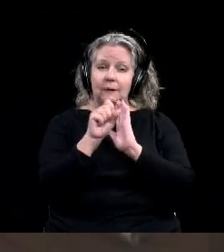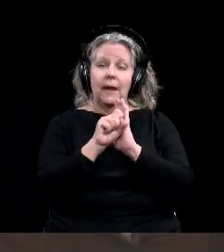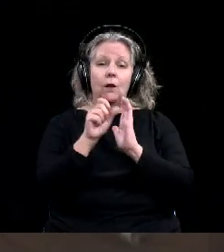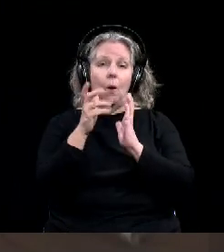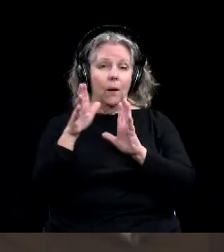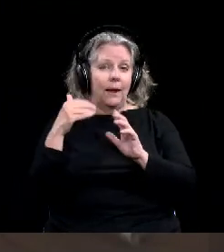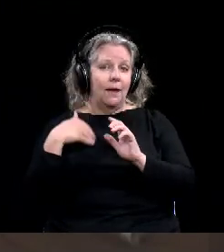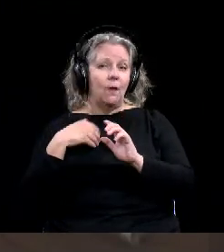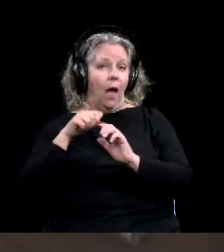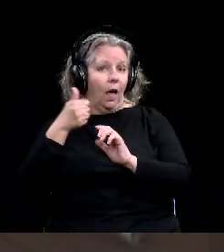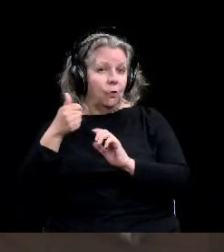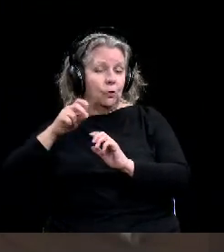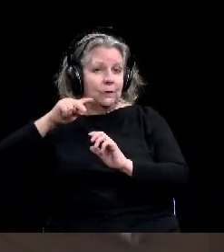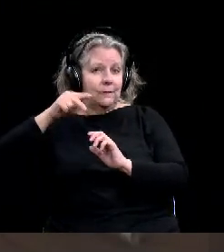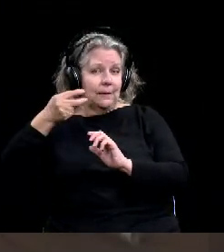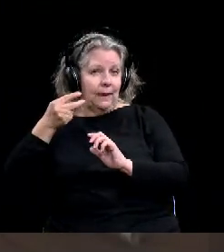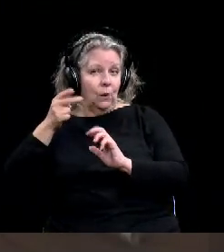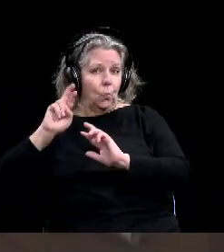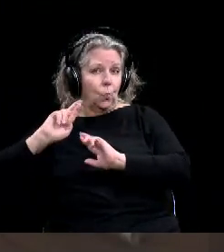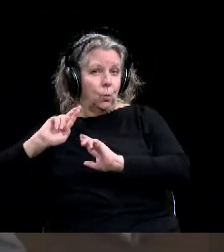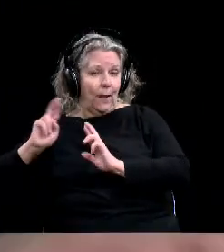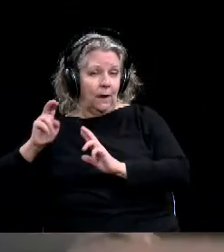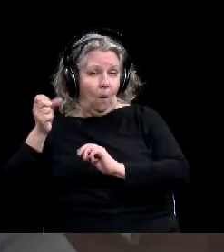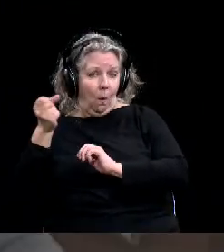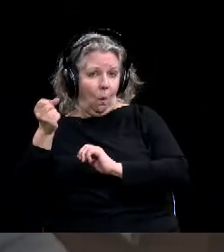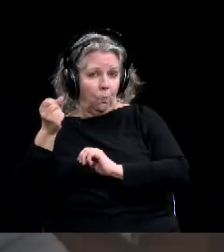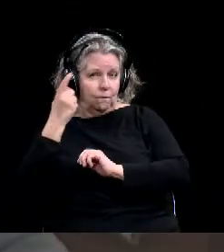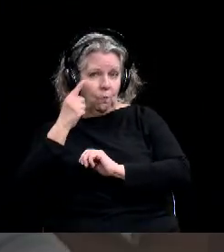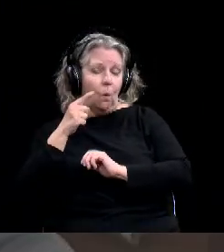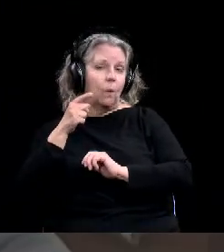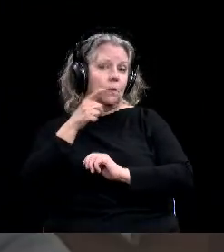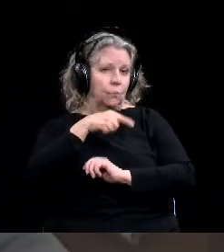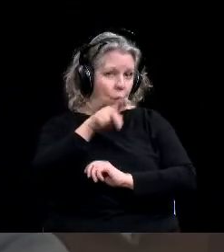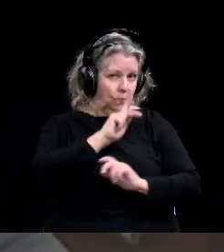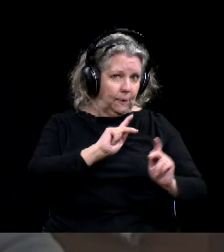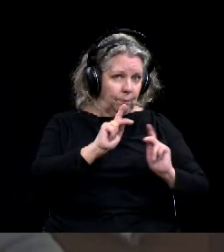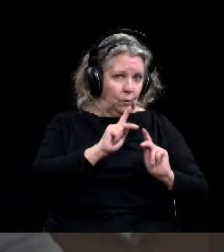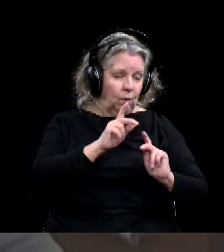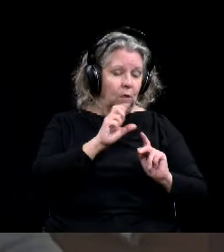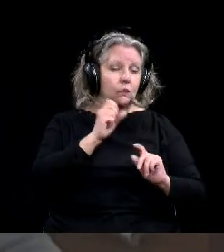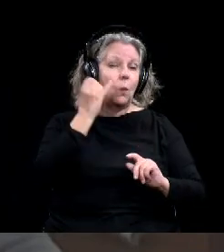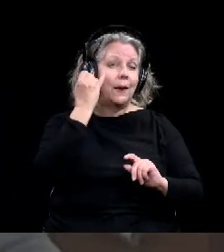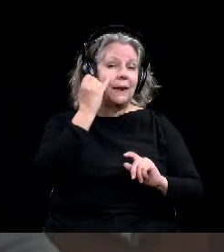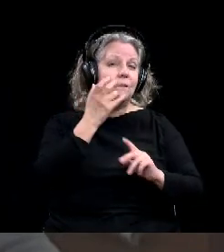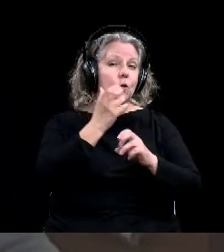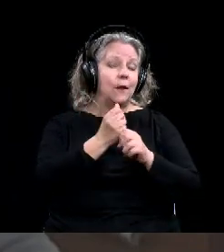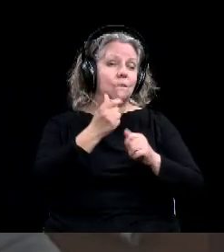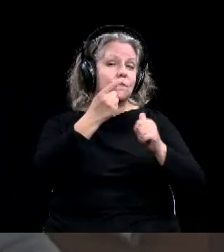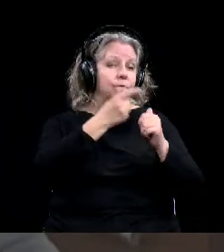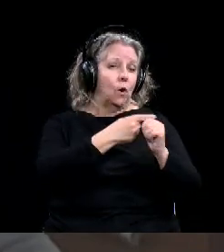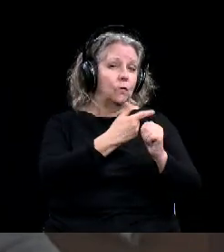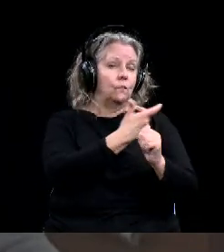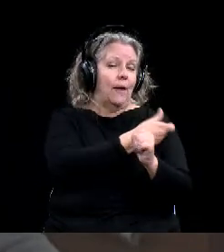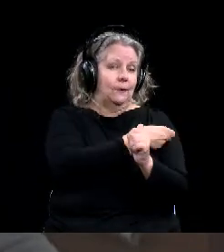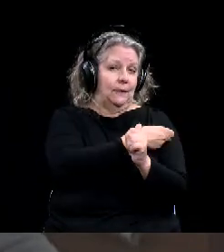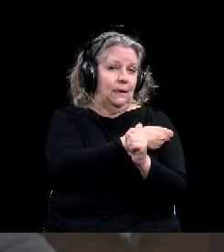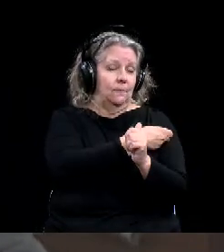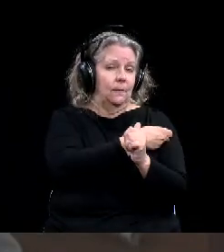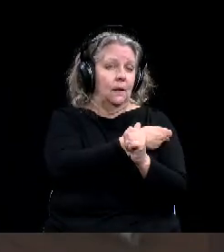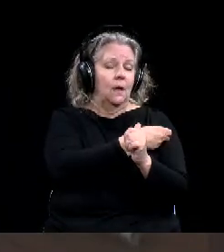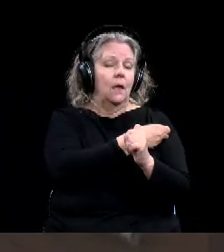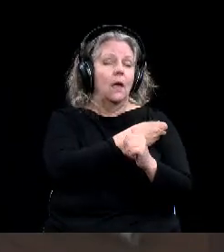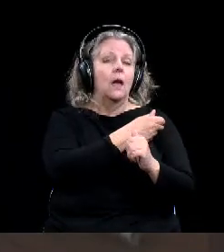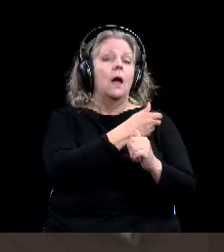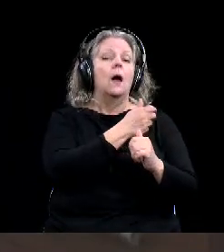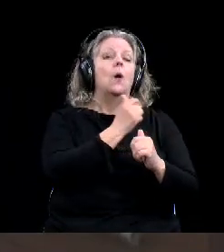your first vaccine from the health district, the next vaccine, we'll be getting a special batch of vaccines for that